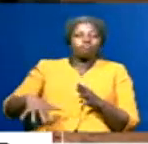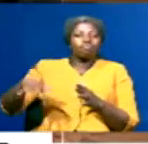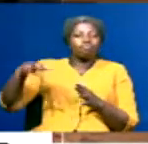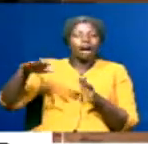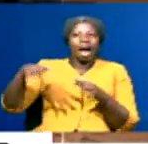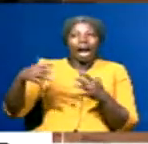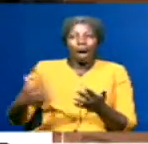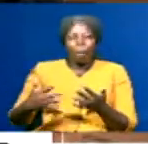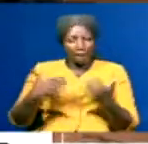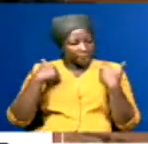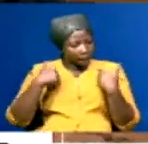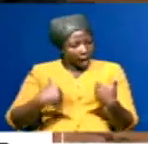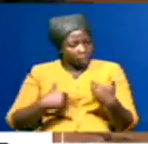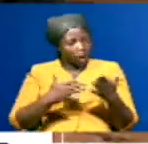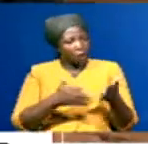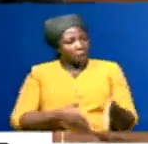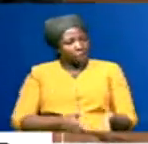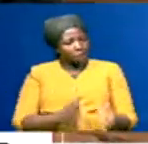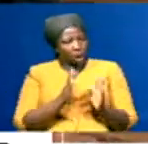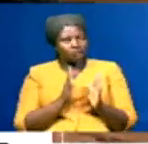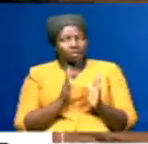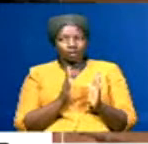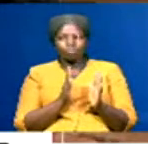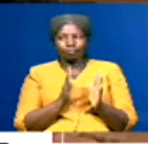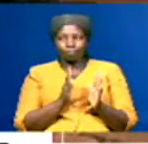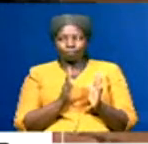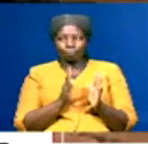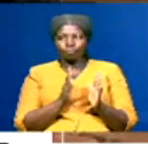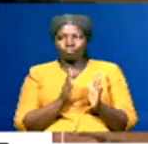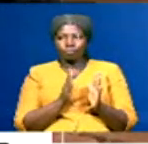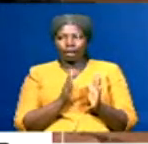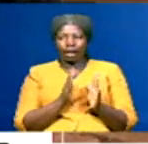was born at